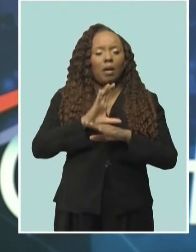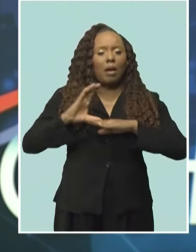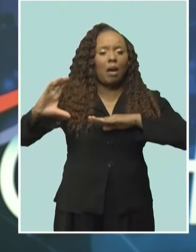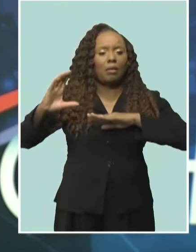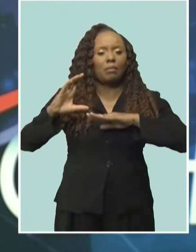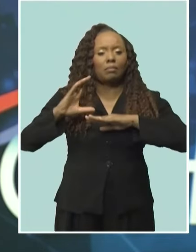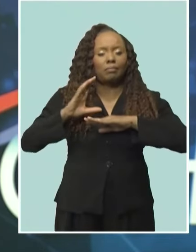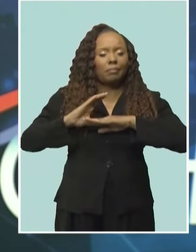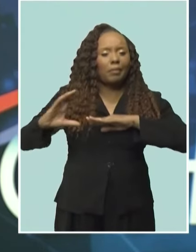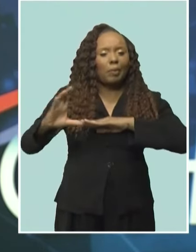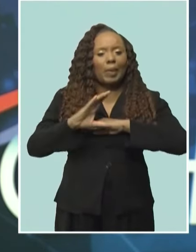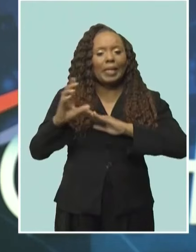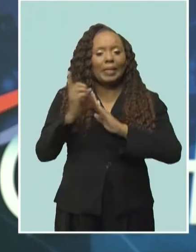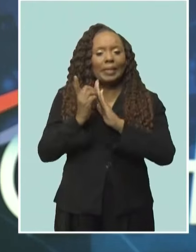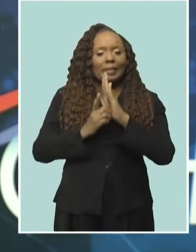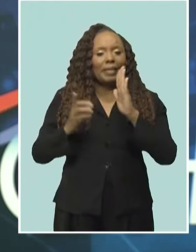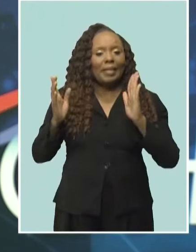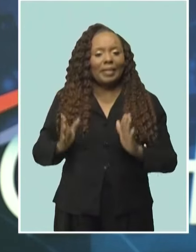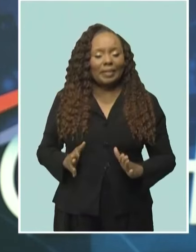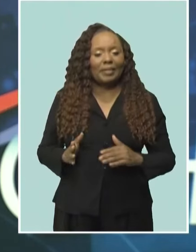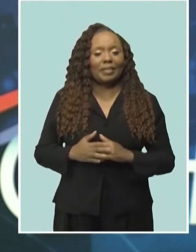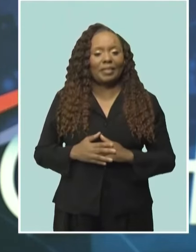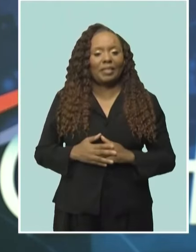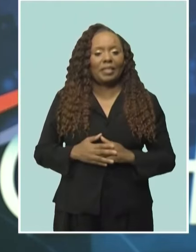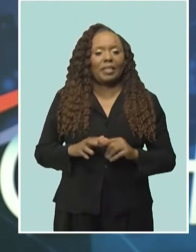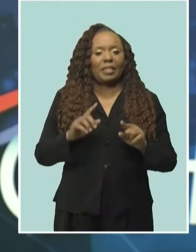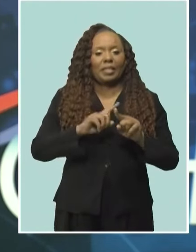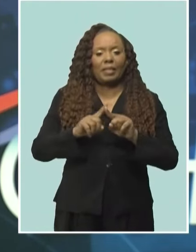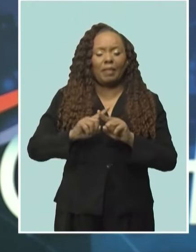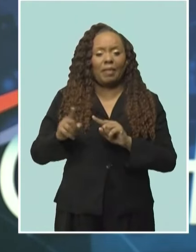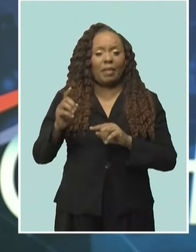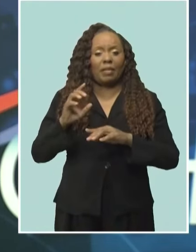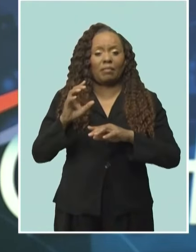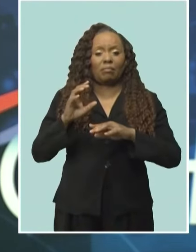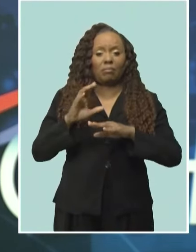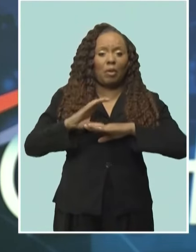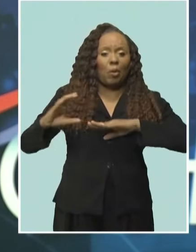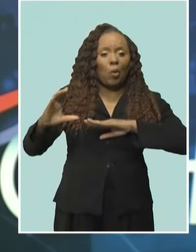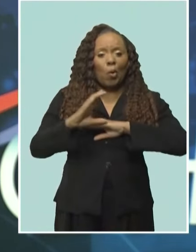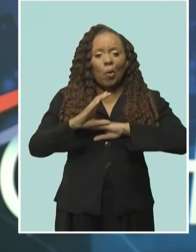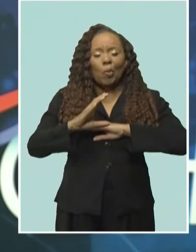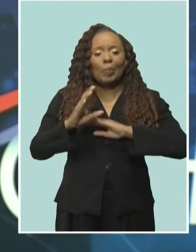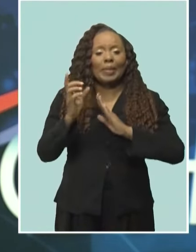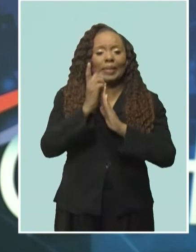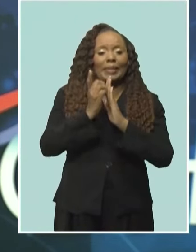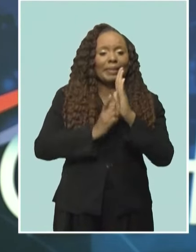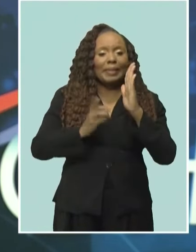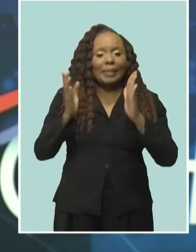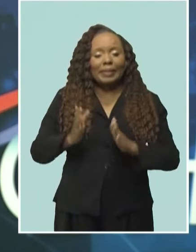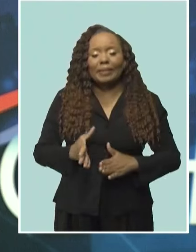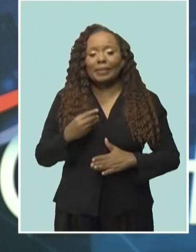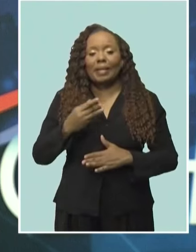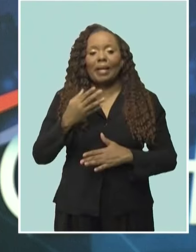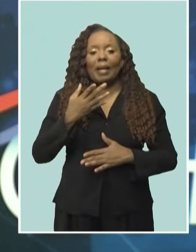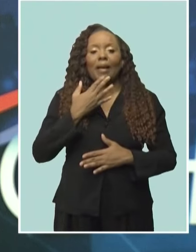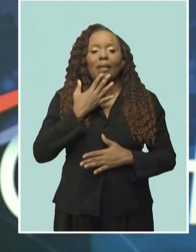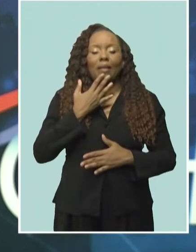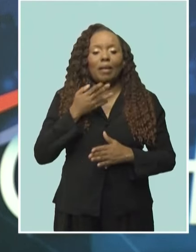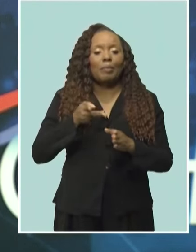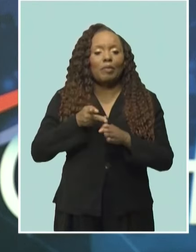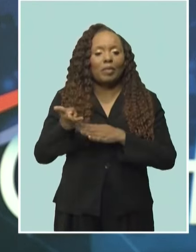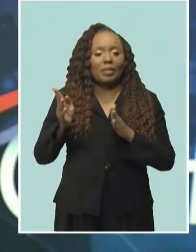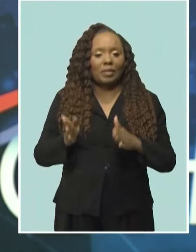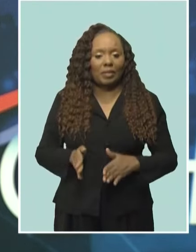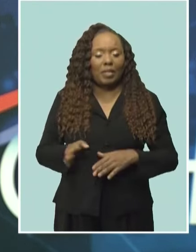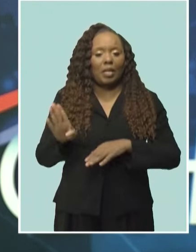Caribbean Color Authority. It is a collective of Caribbean interior designers and color professionals. Barbadian Melissa Brown of